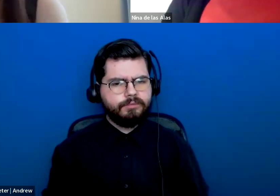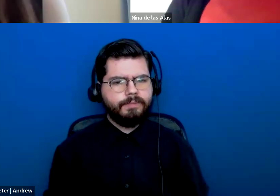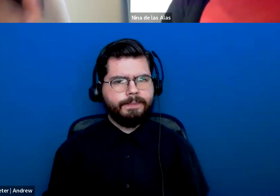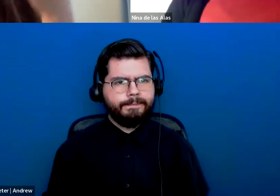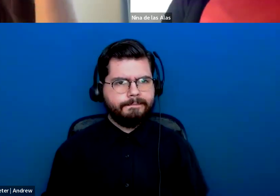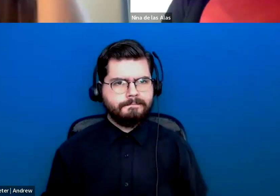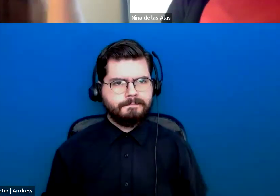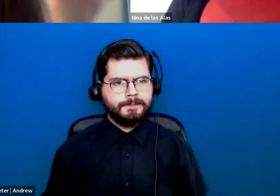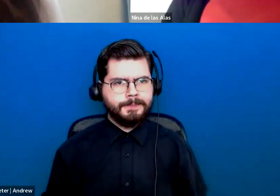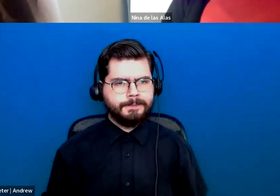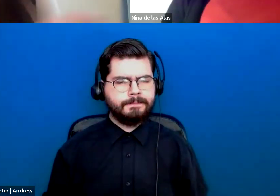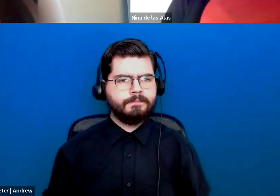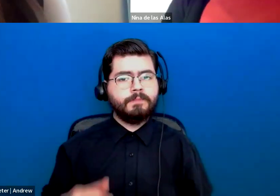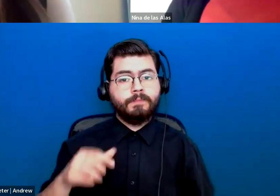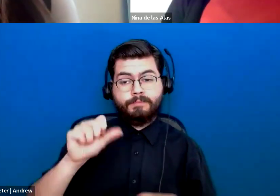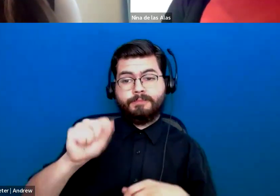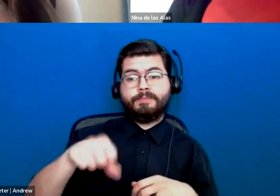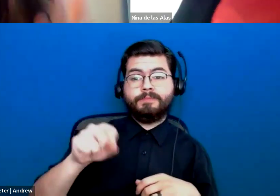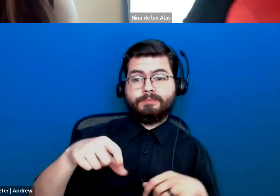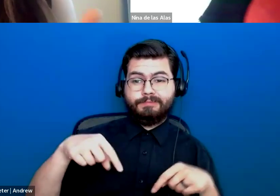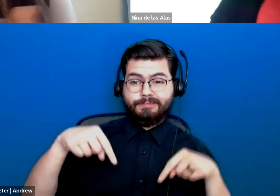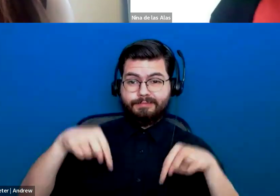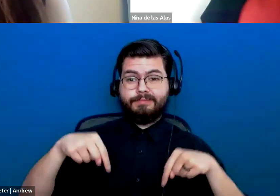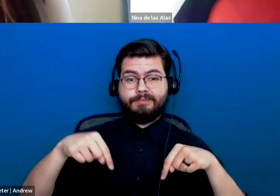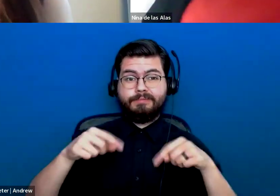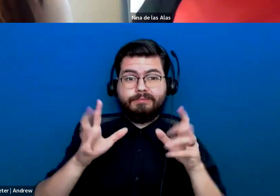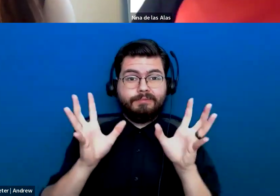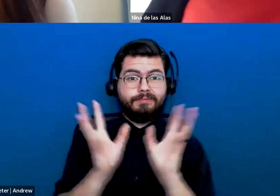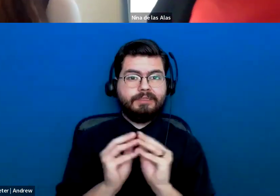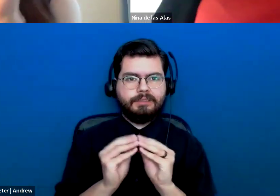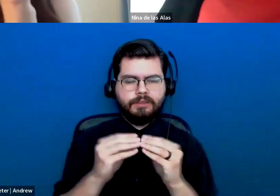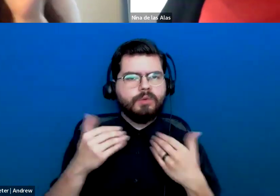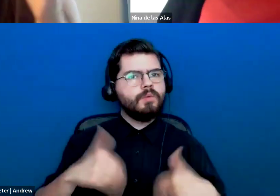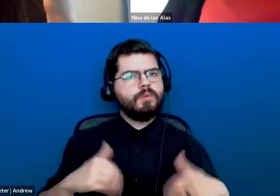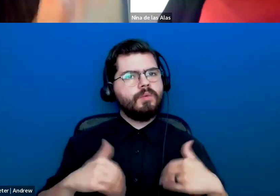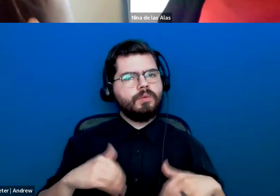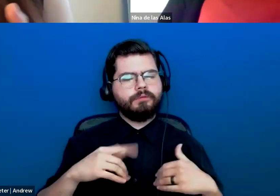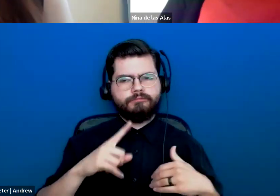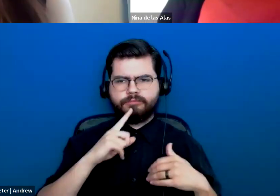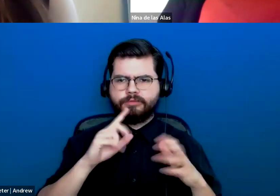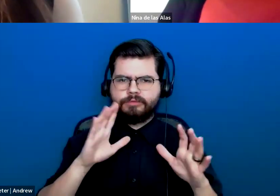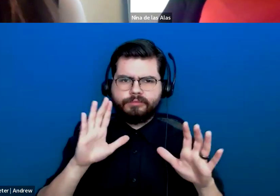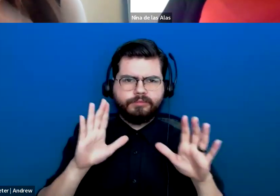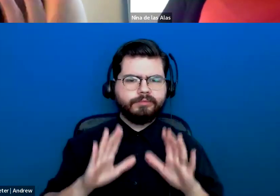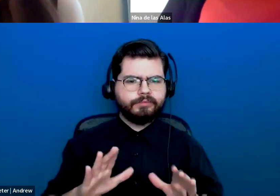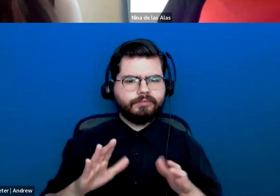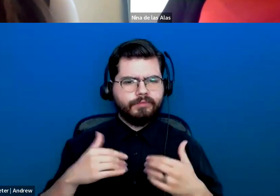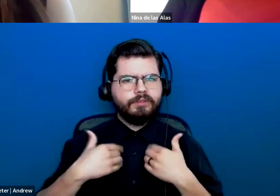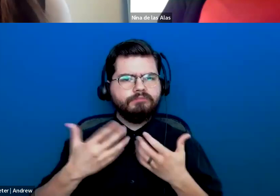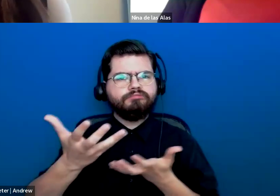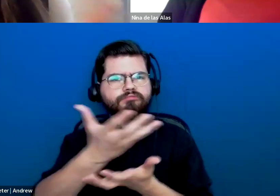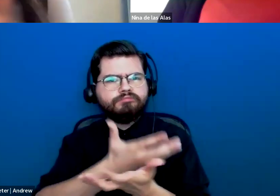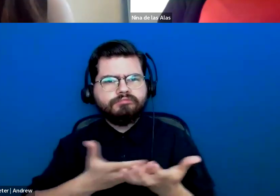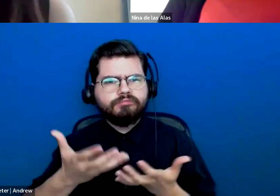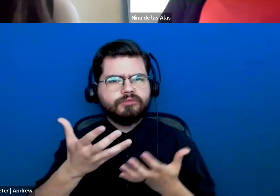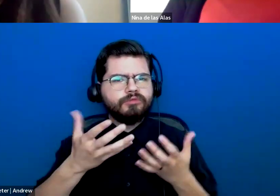Yeah, as I mentioned before, I really cherish this opportunity, this webinar uh, to co-create some